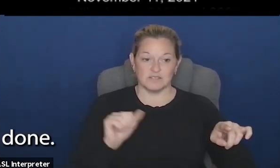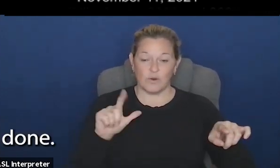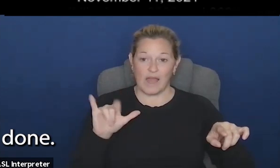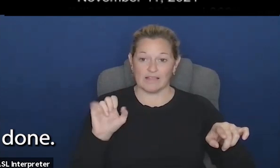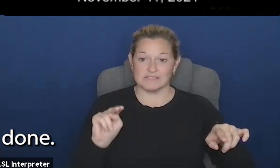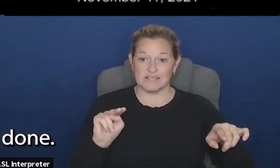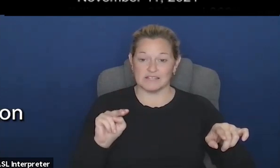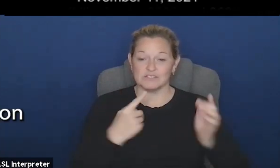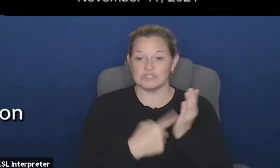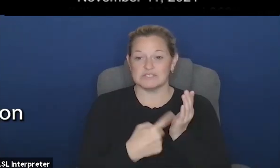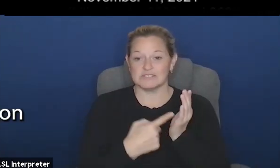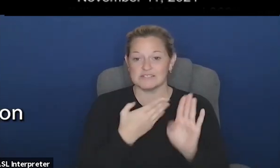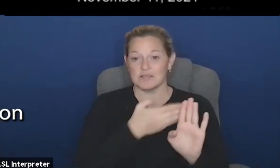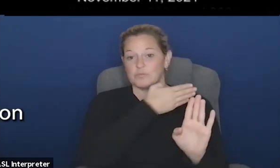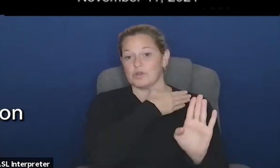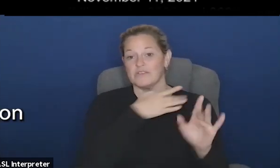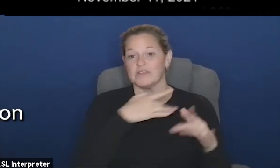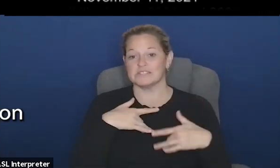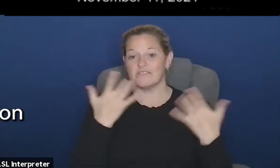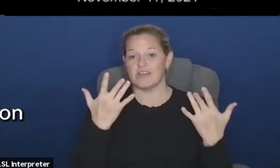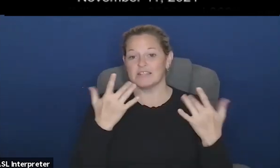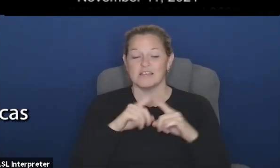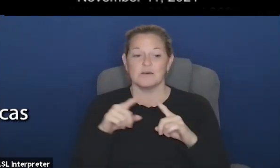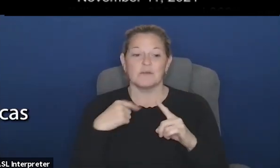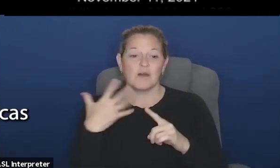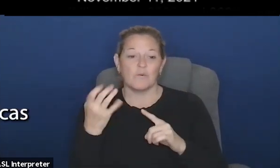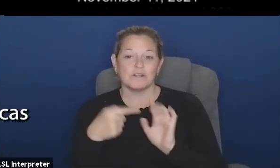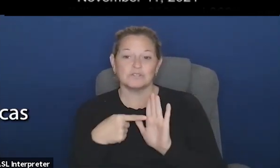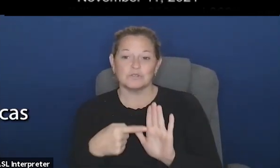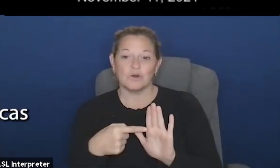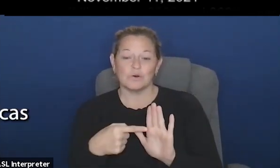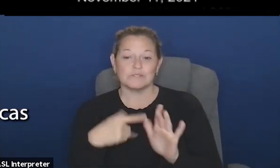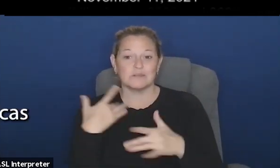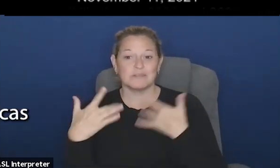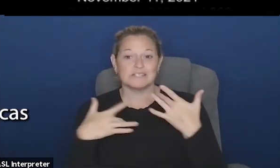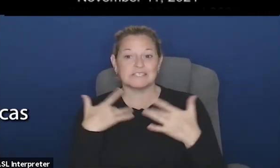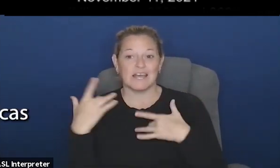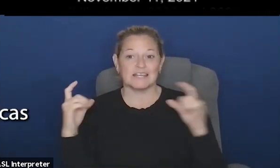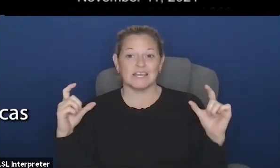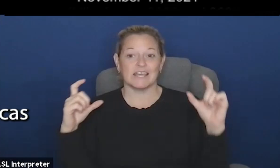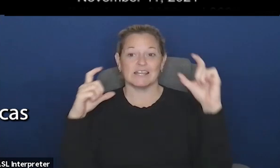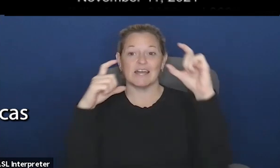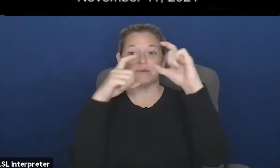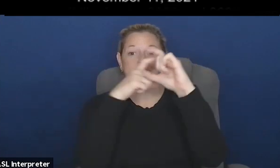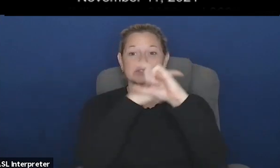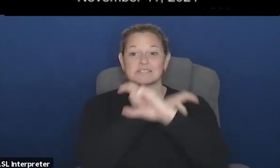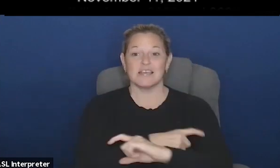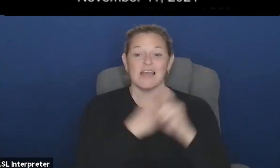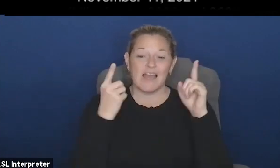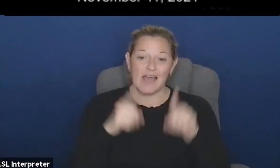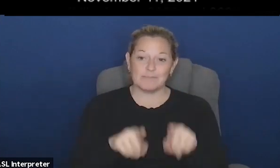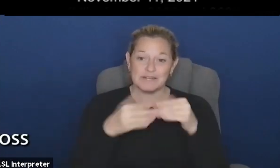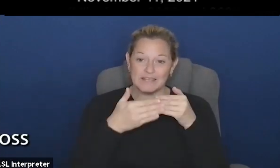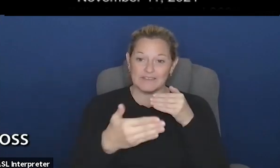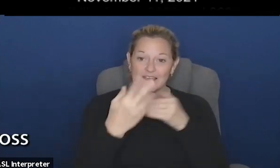previous events and what we've done, but I also want to draw some attention to some exciting eclipses coming up across the Americas in the next couple of years. And so in